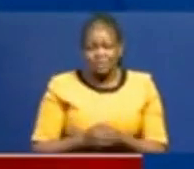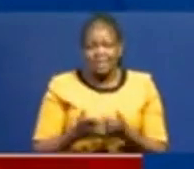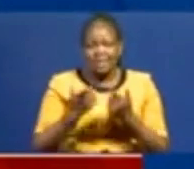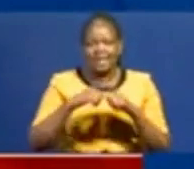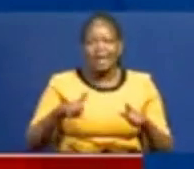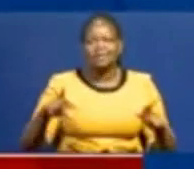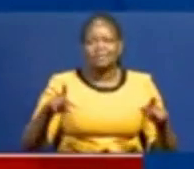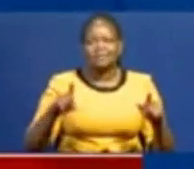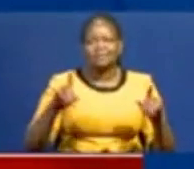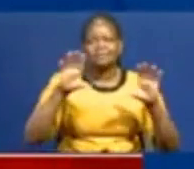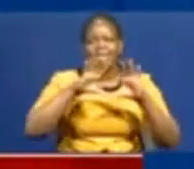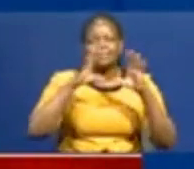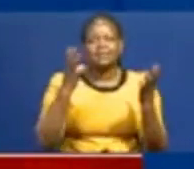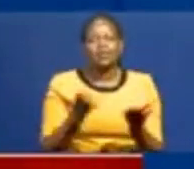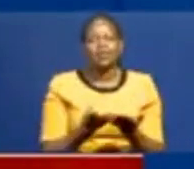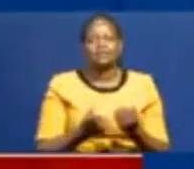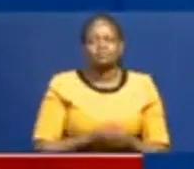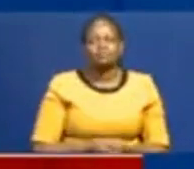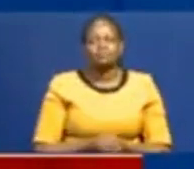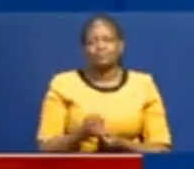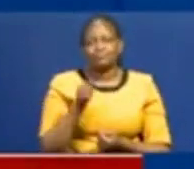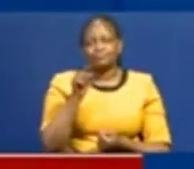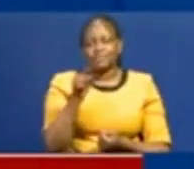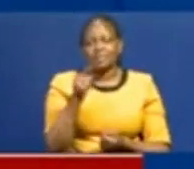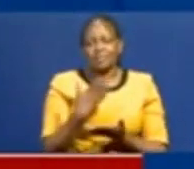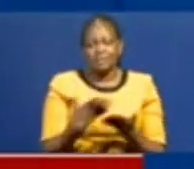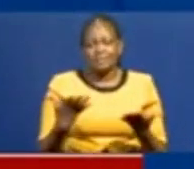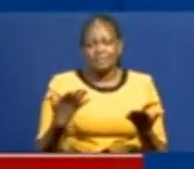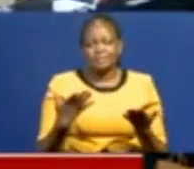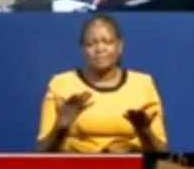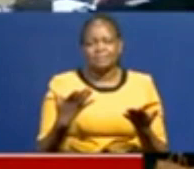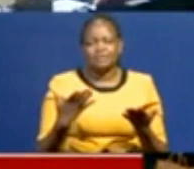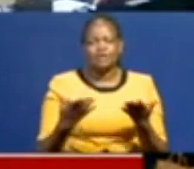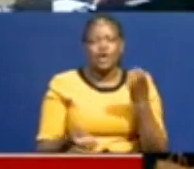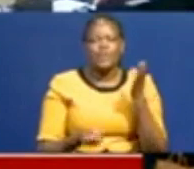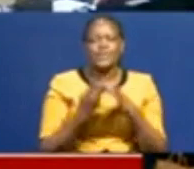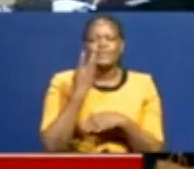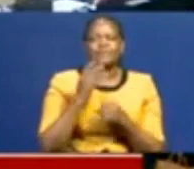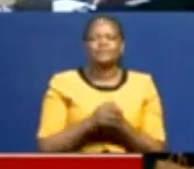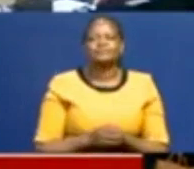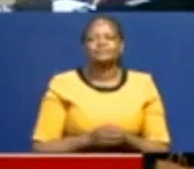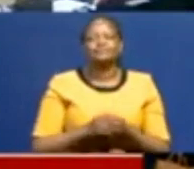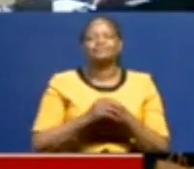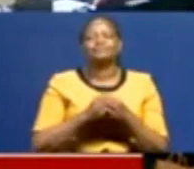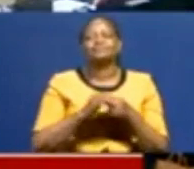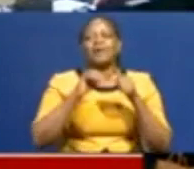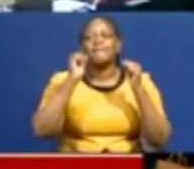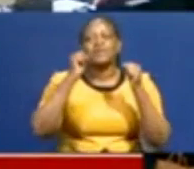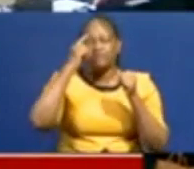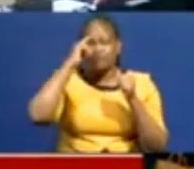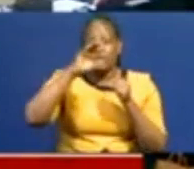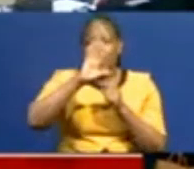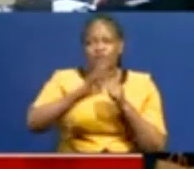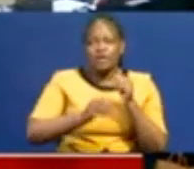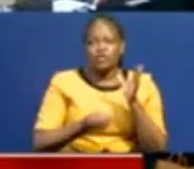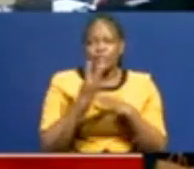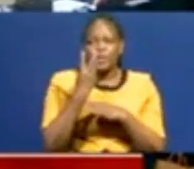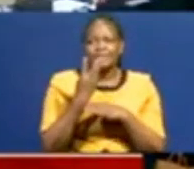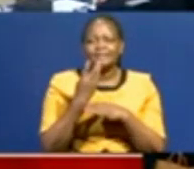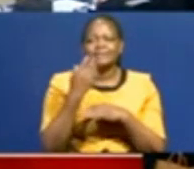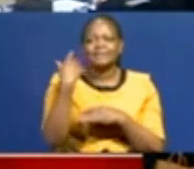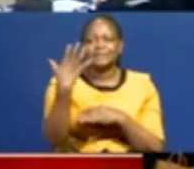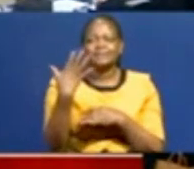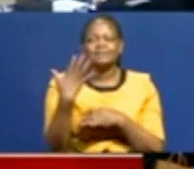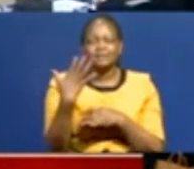land in the world. These assets create an inherent ability for Africa to produce